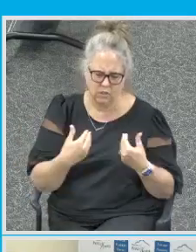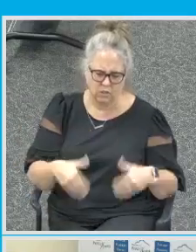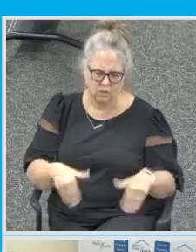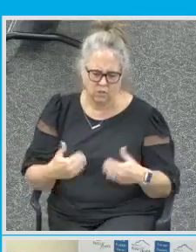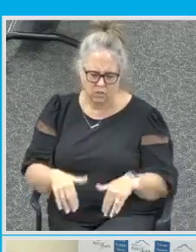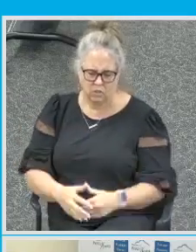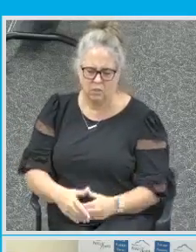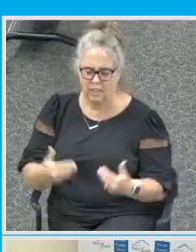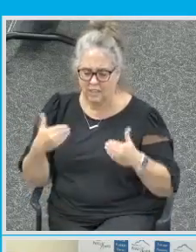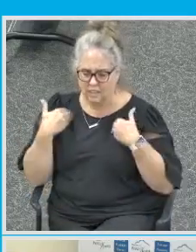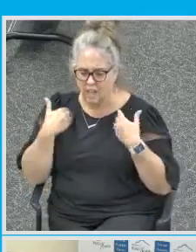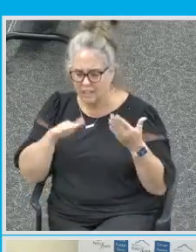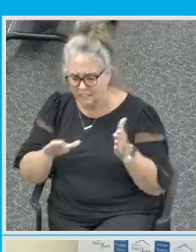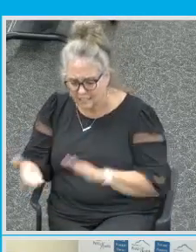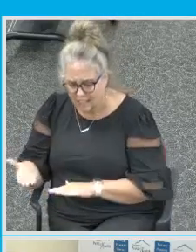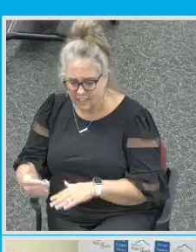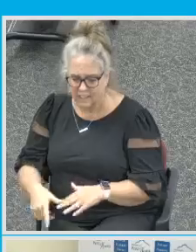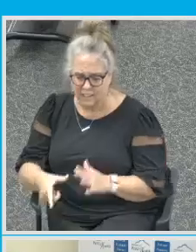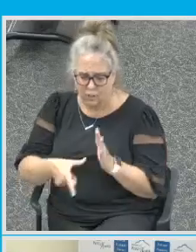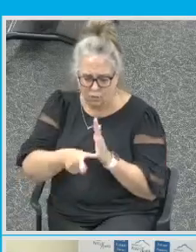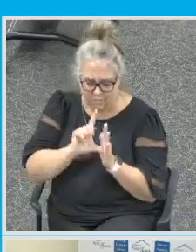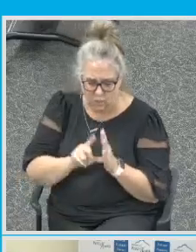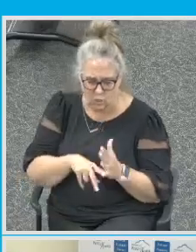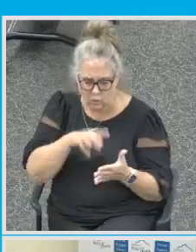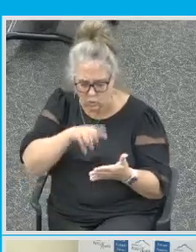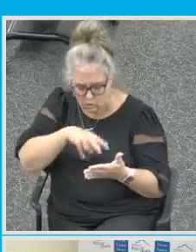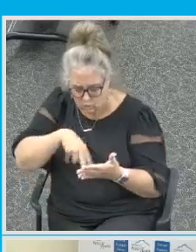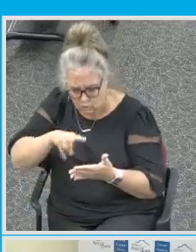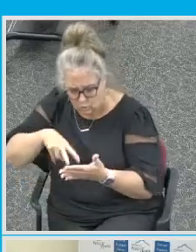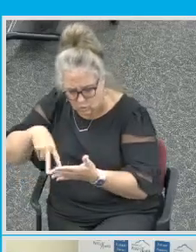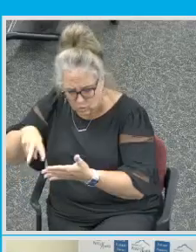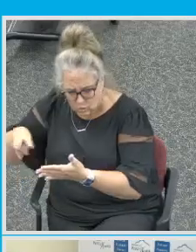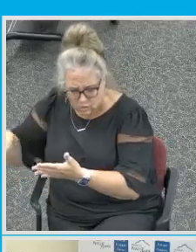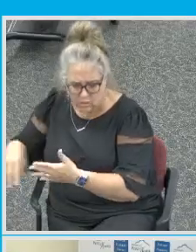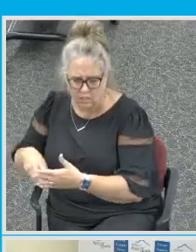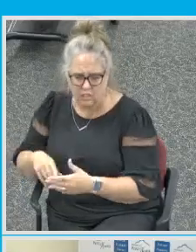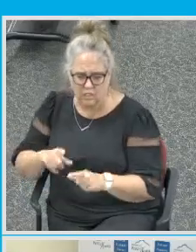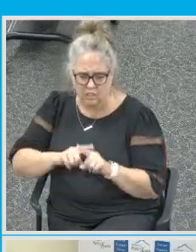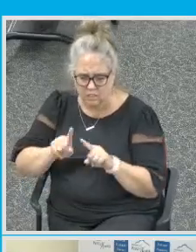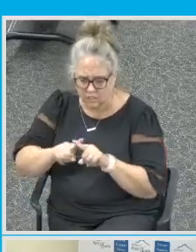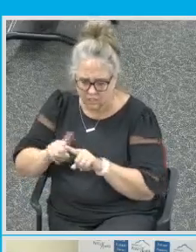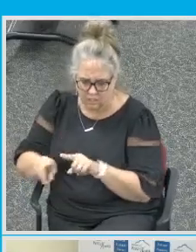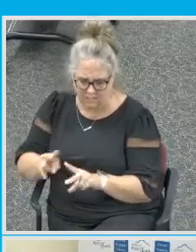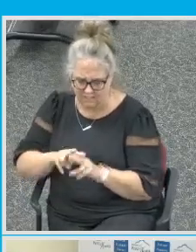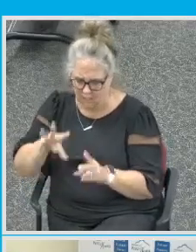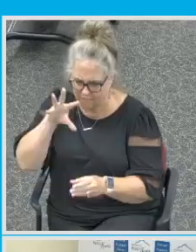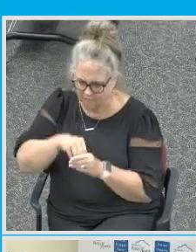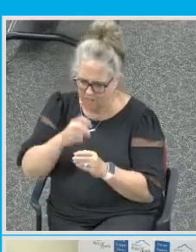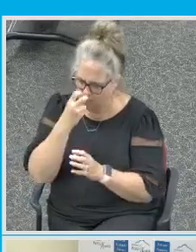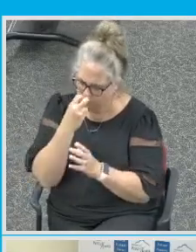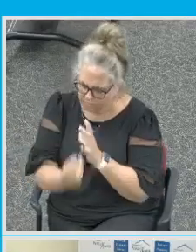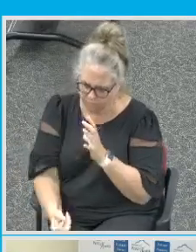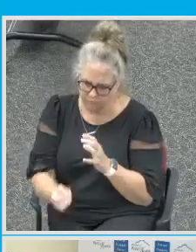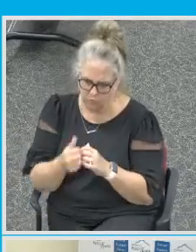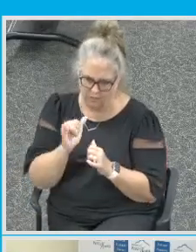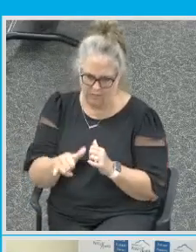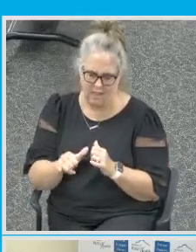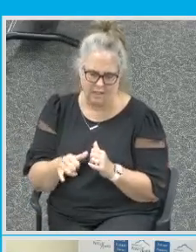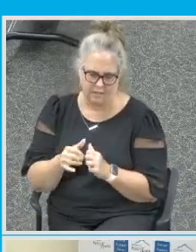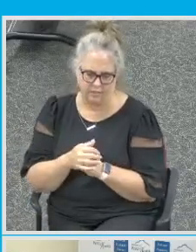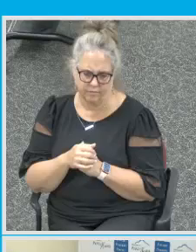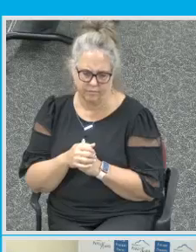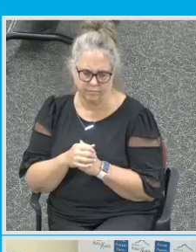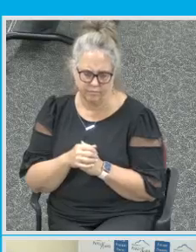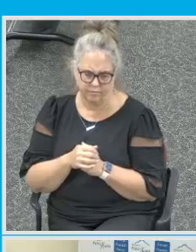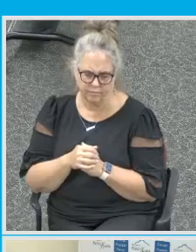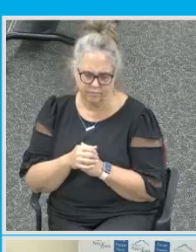and Dr. Emily as well, they're very involved in this. And I also